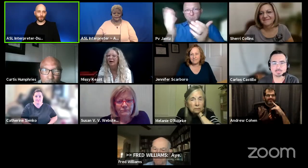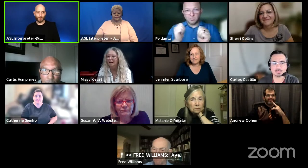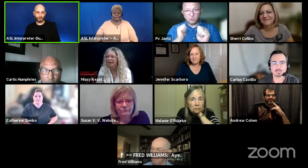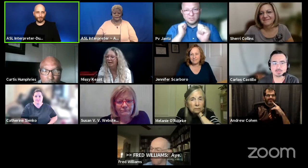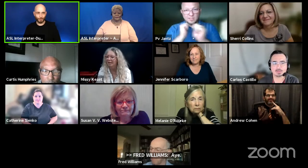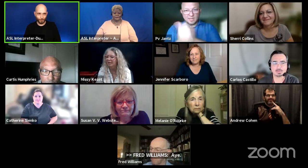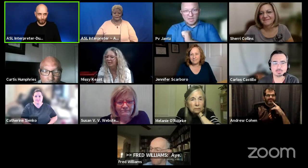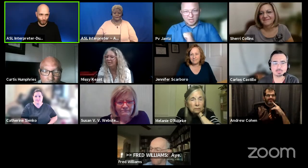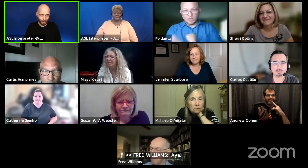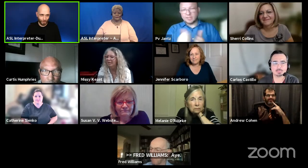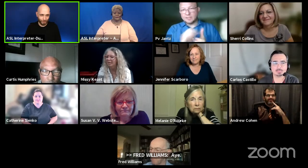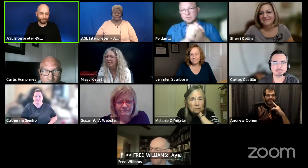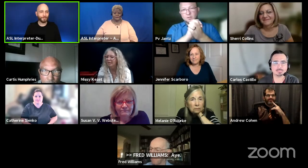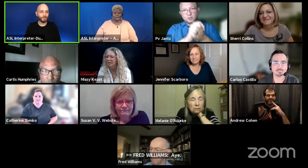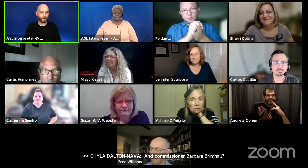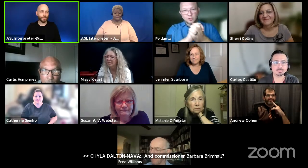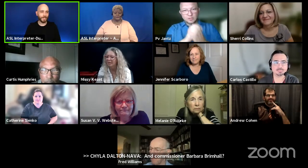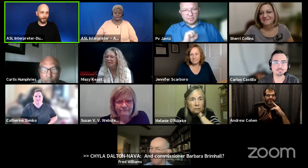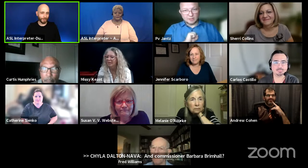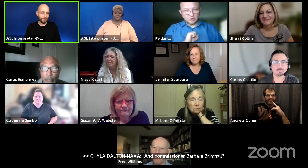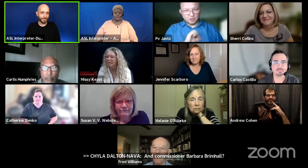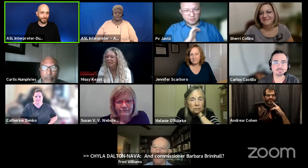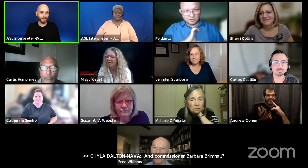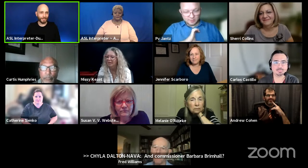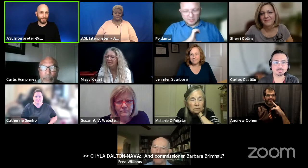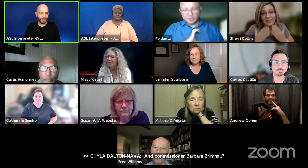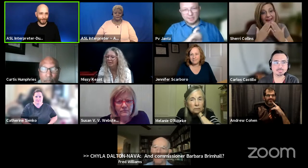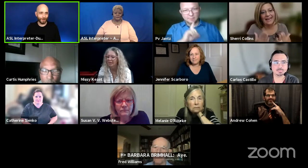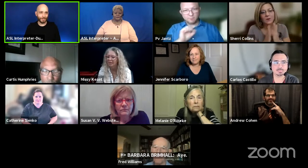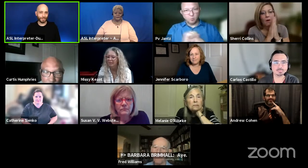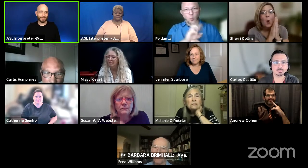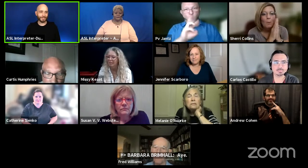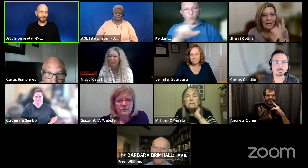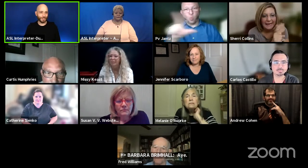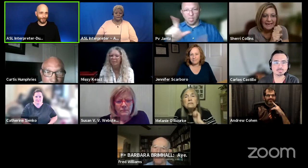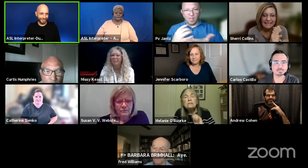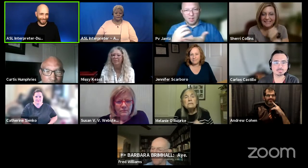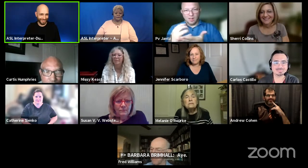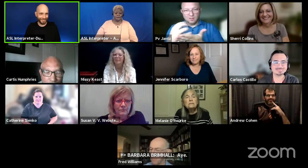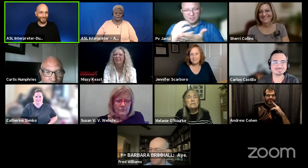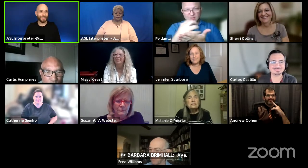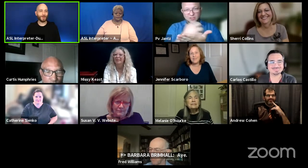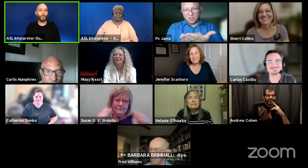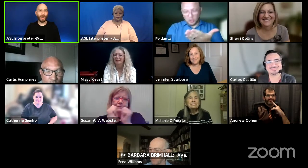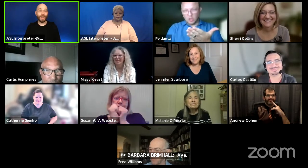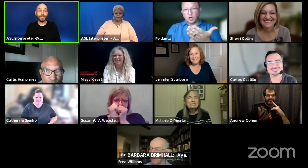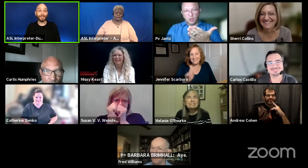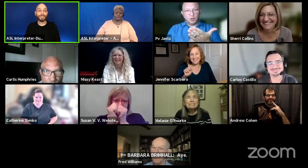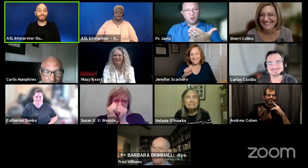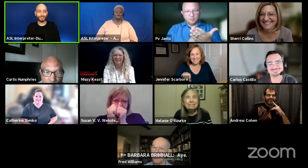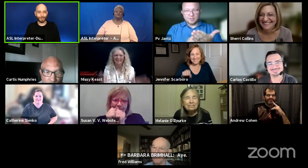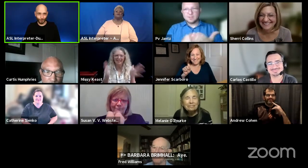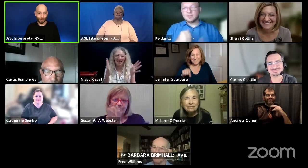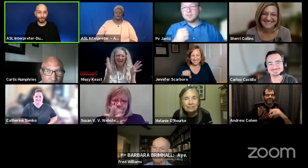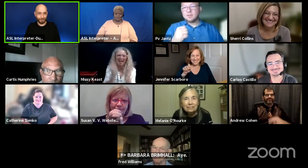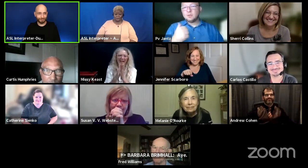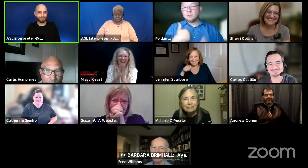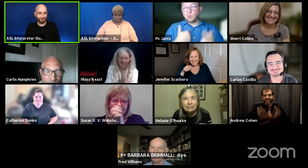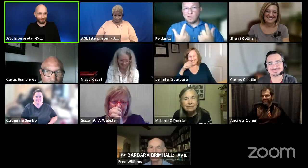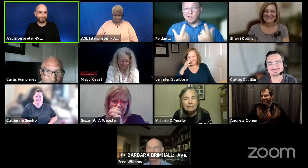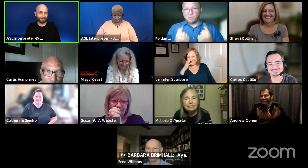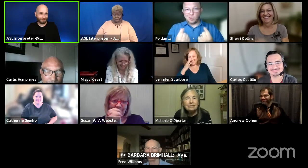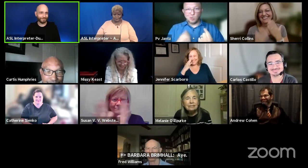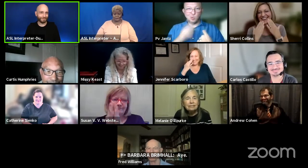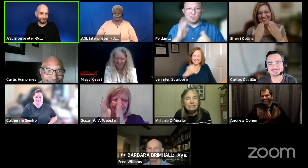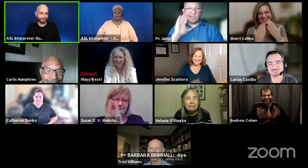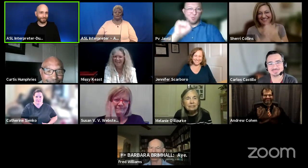Thank you so much for the roll call. Motion carries. Congratulations, Sherry. Well deserved.